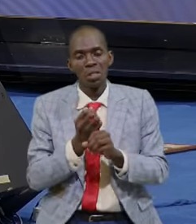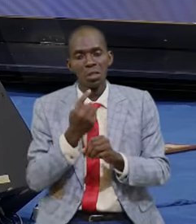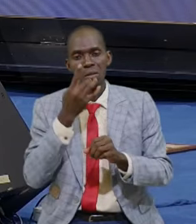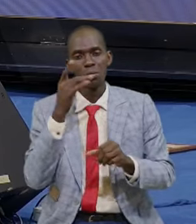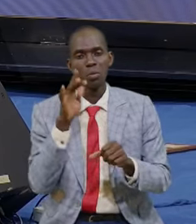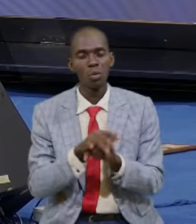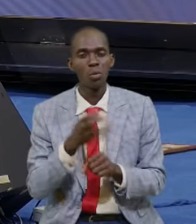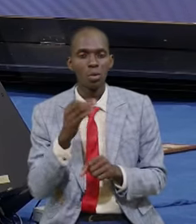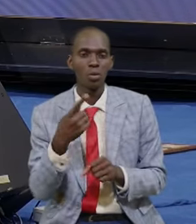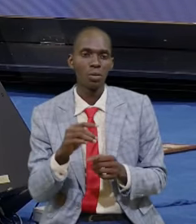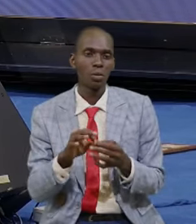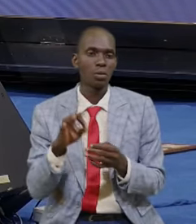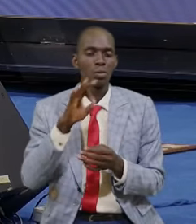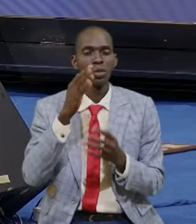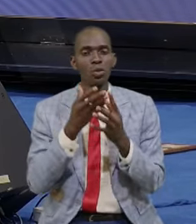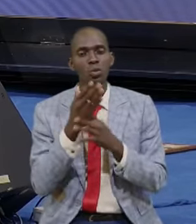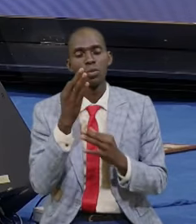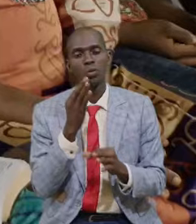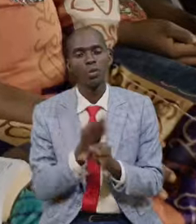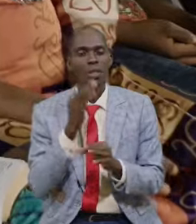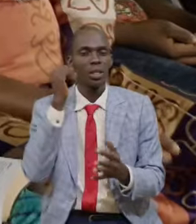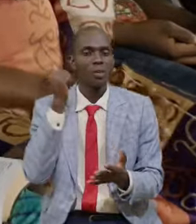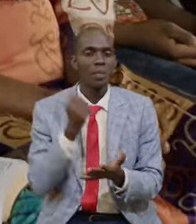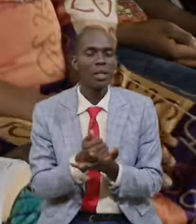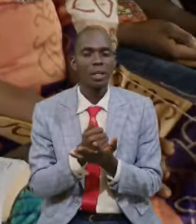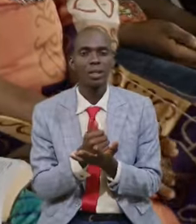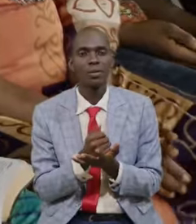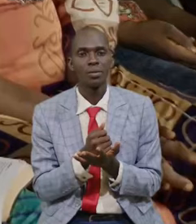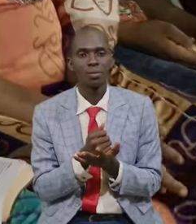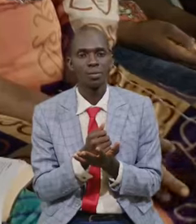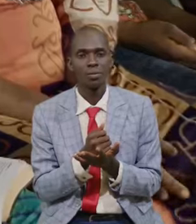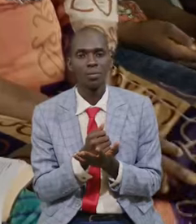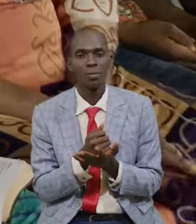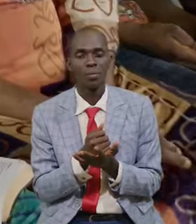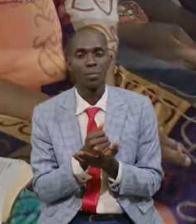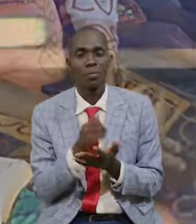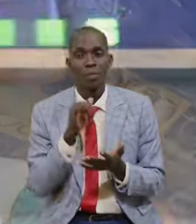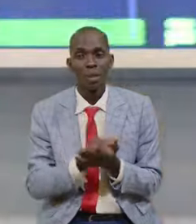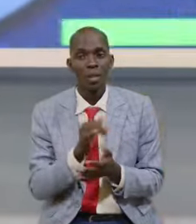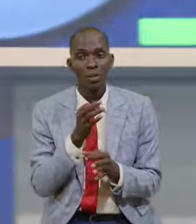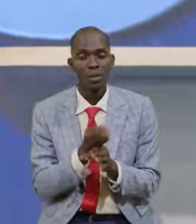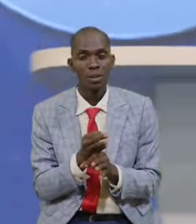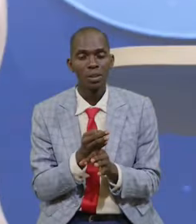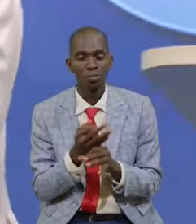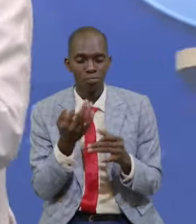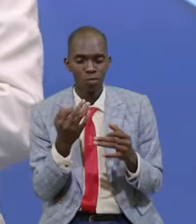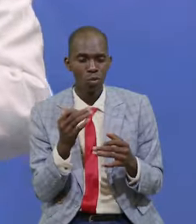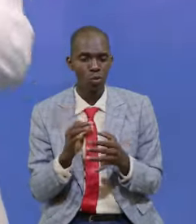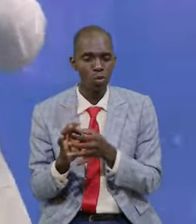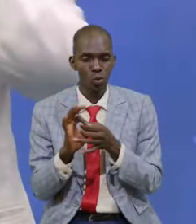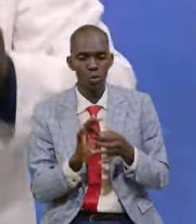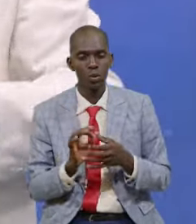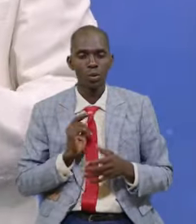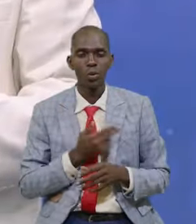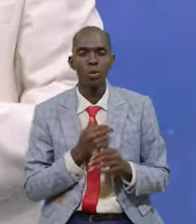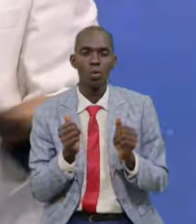the Spirit through faith. Amen. That faith unites us with Christ. That's